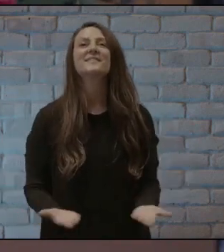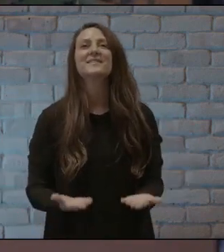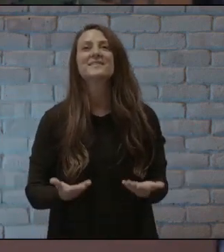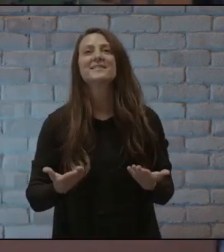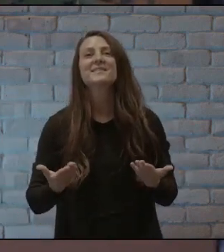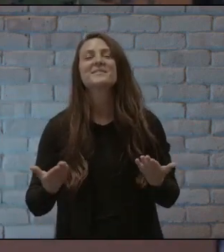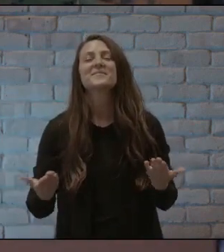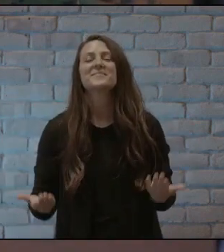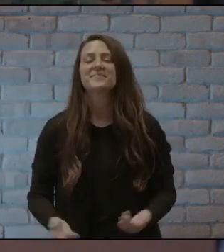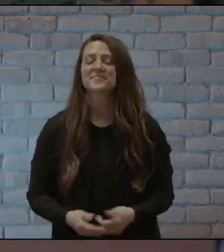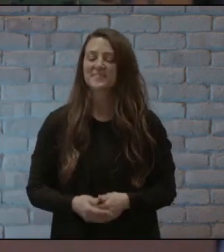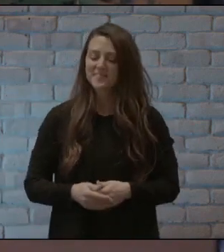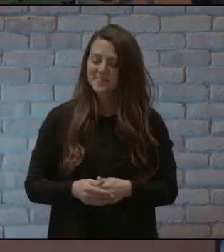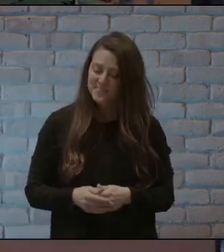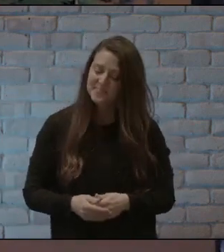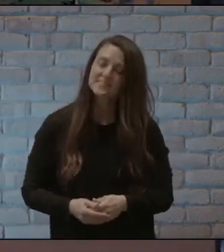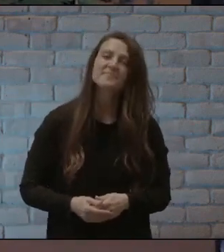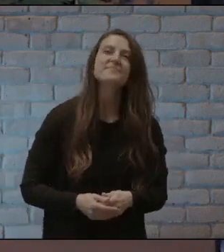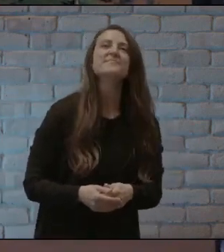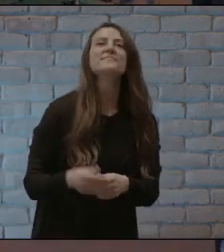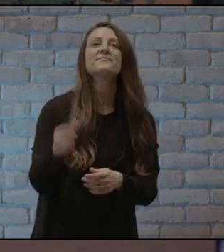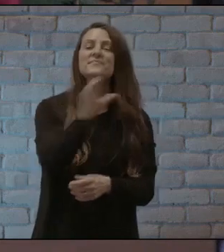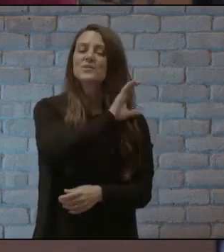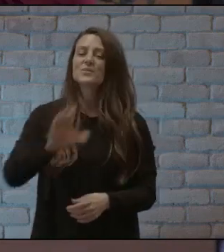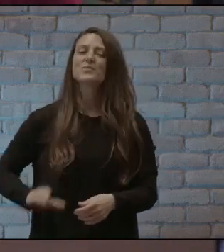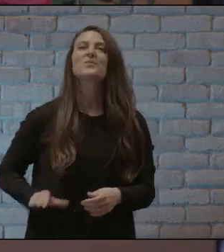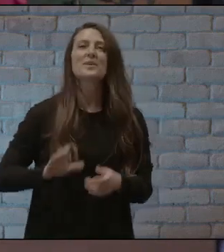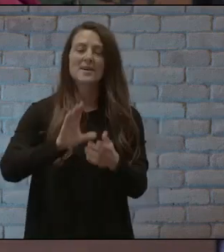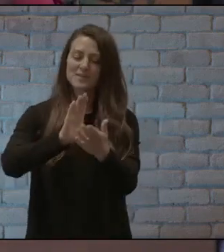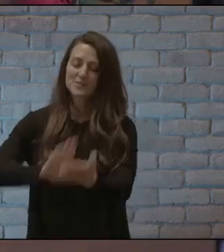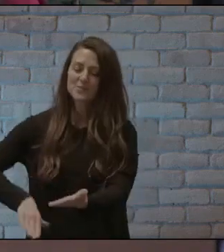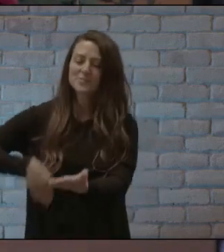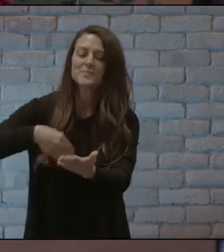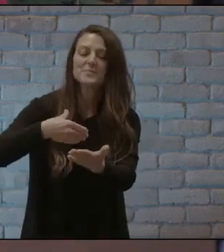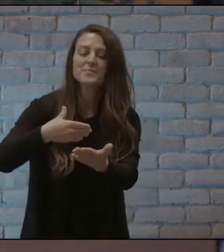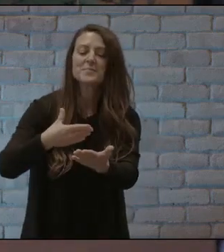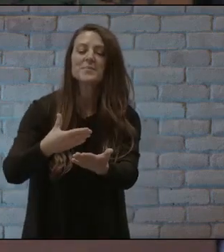heaven. Christ is born in